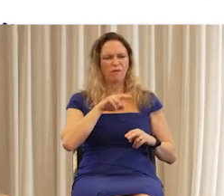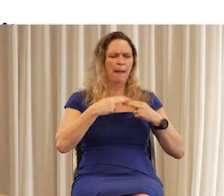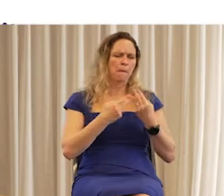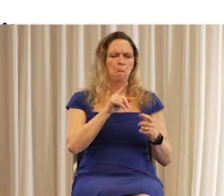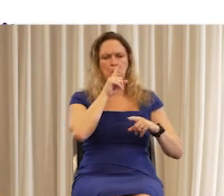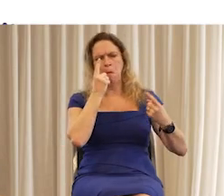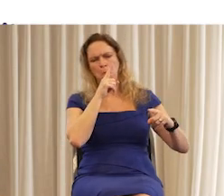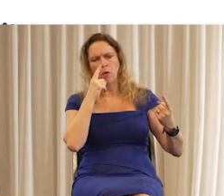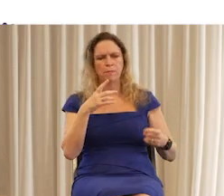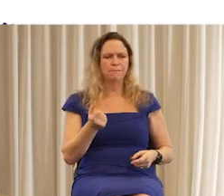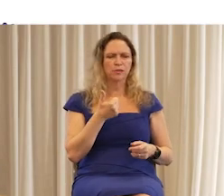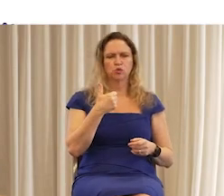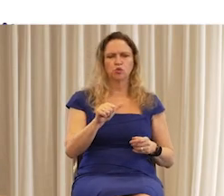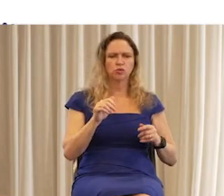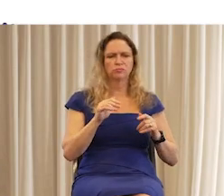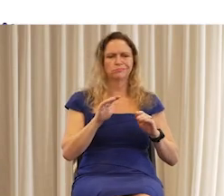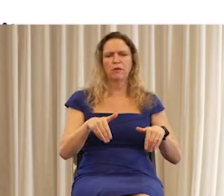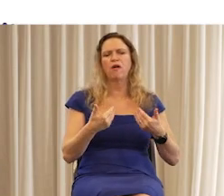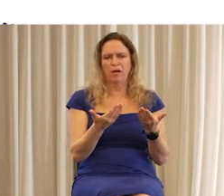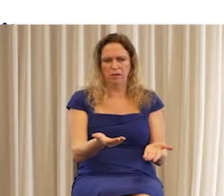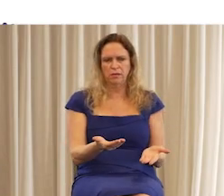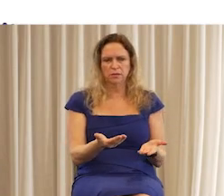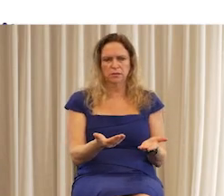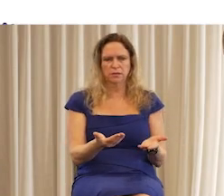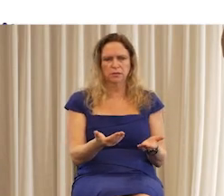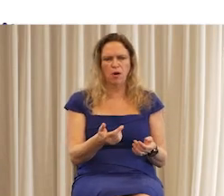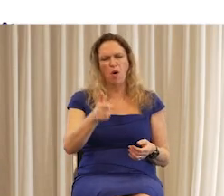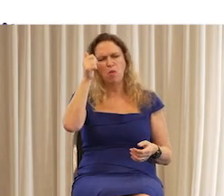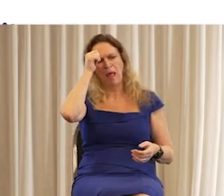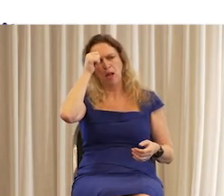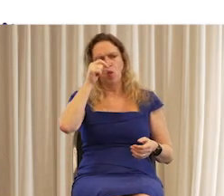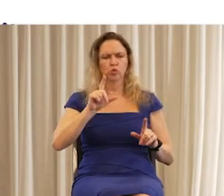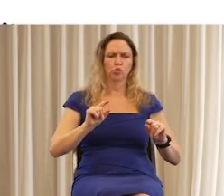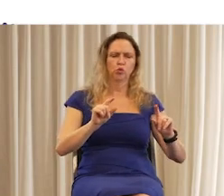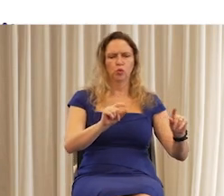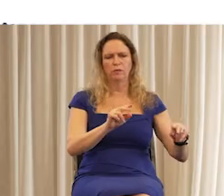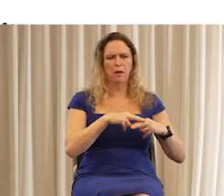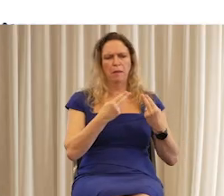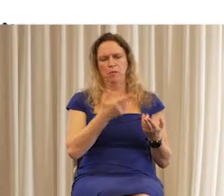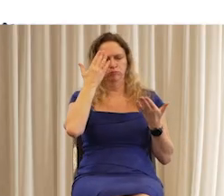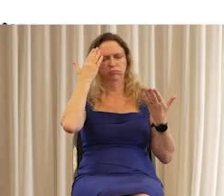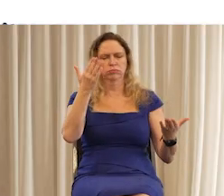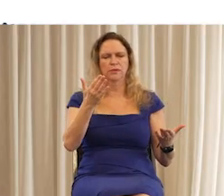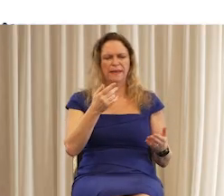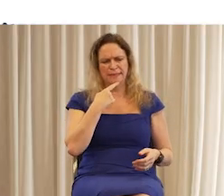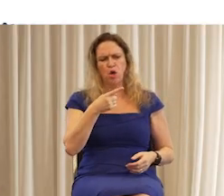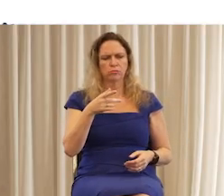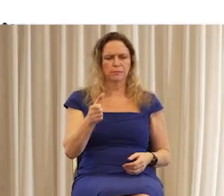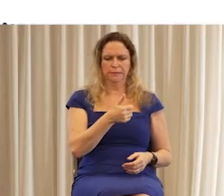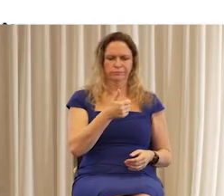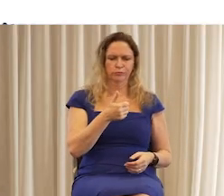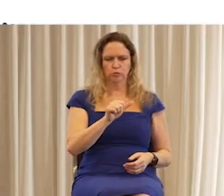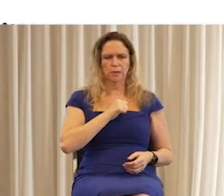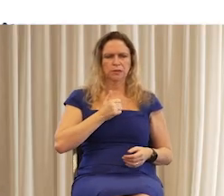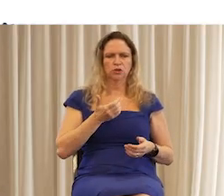so external entities will come in with almost the answer already, imposing that upon them. And